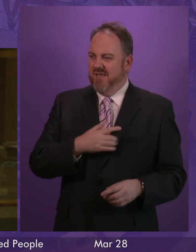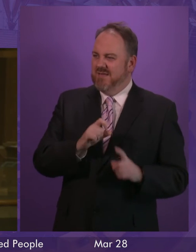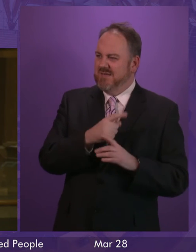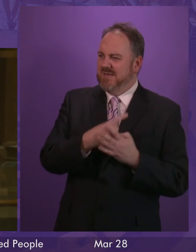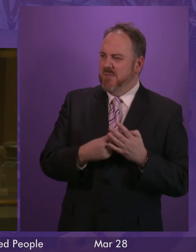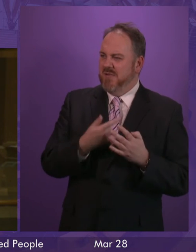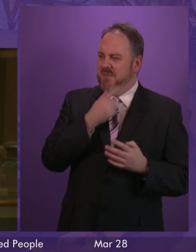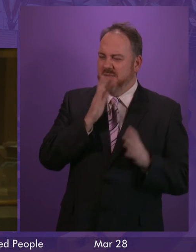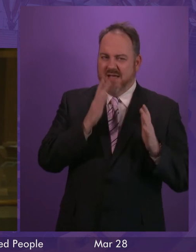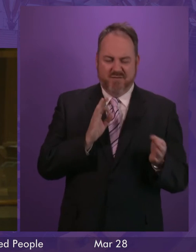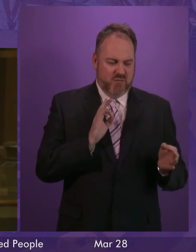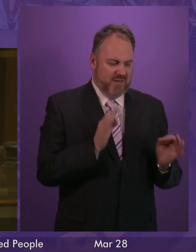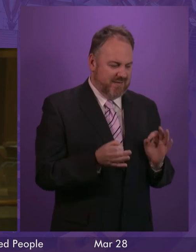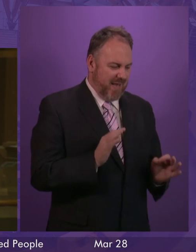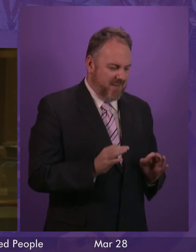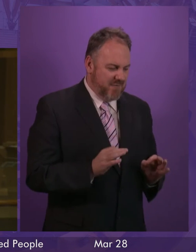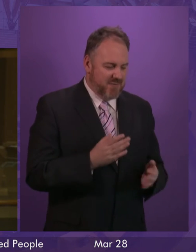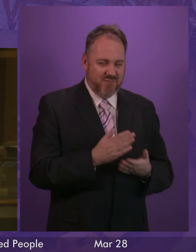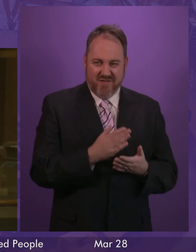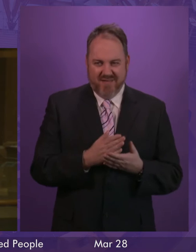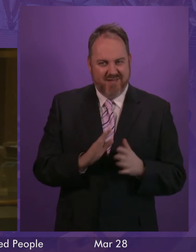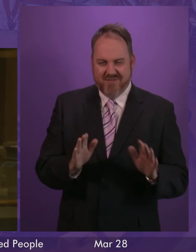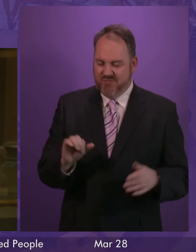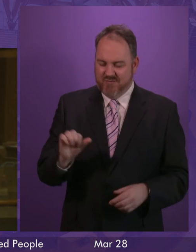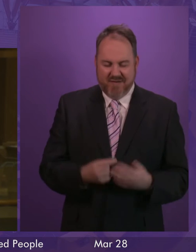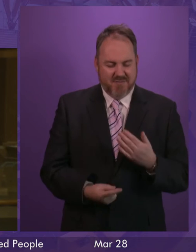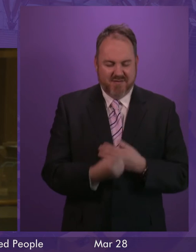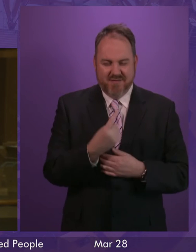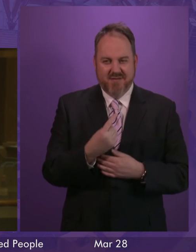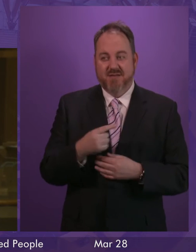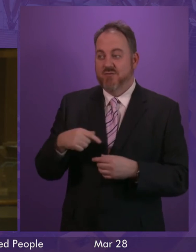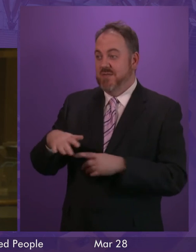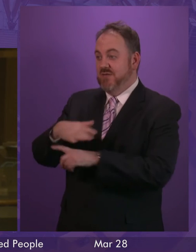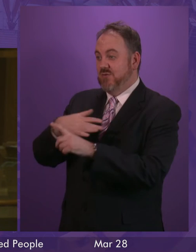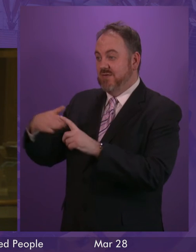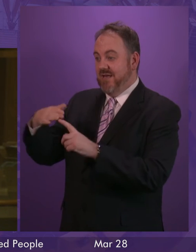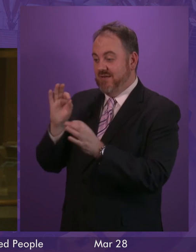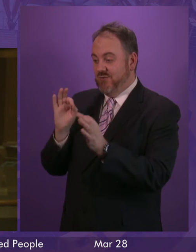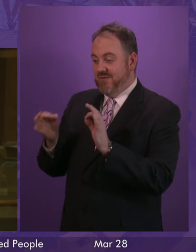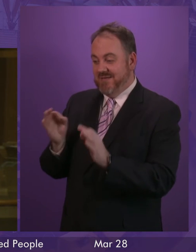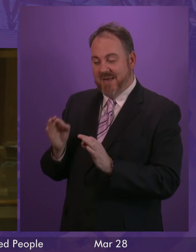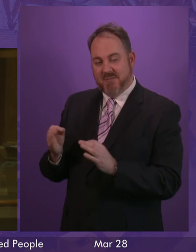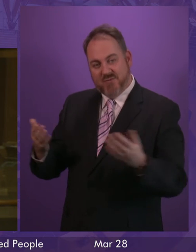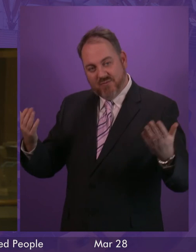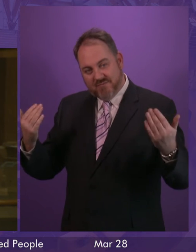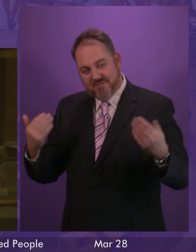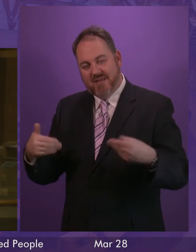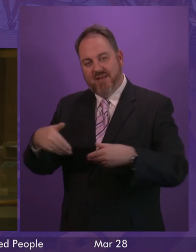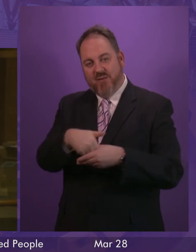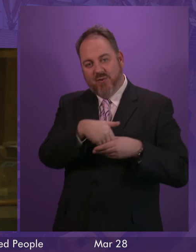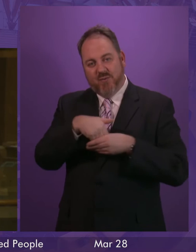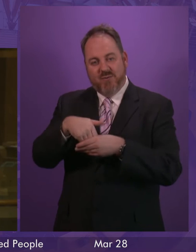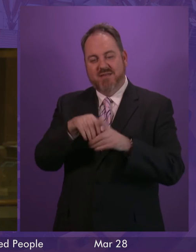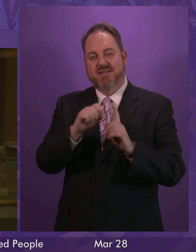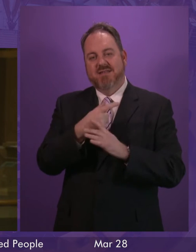society, when what we should be doing and should be focusing on is adapting the norms of society to include disabled people. And I hope that is the